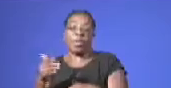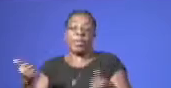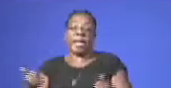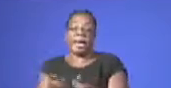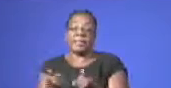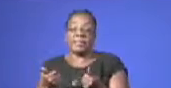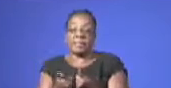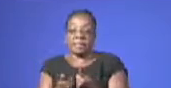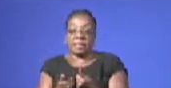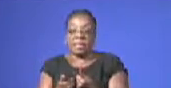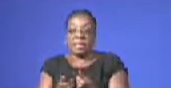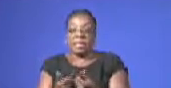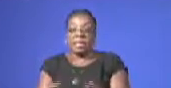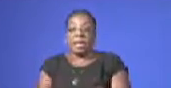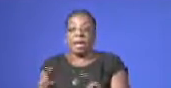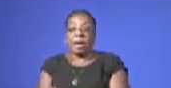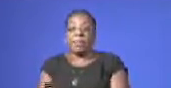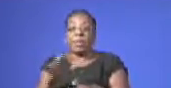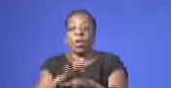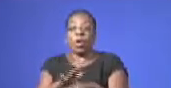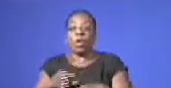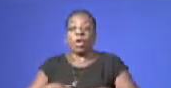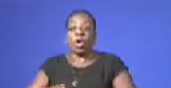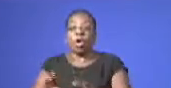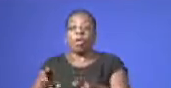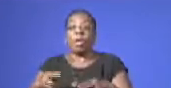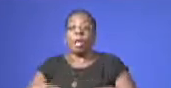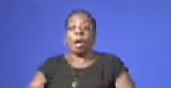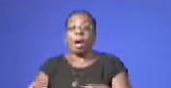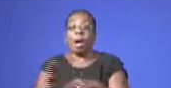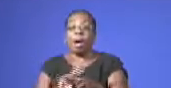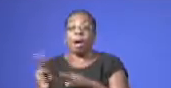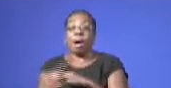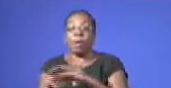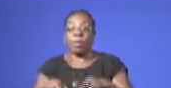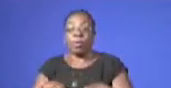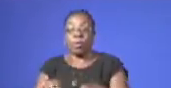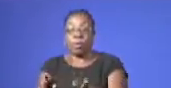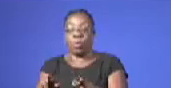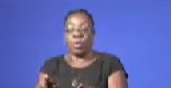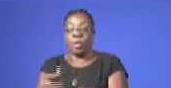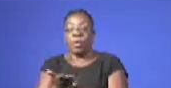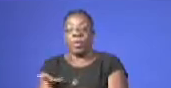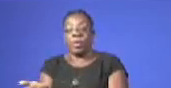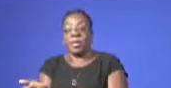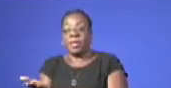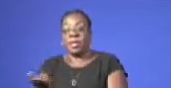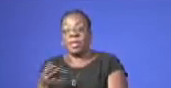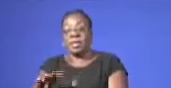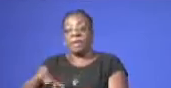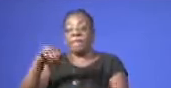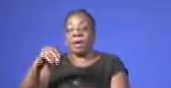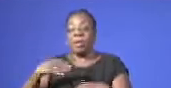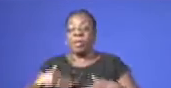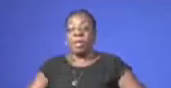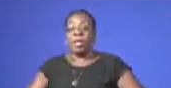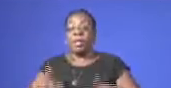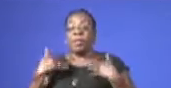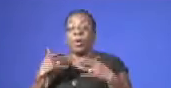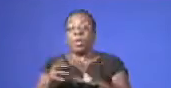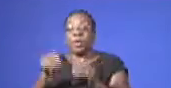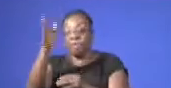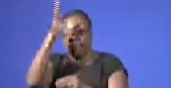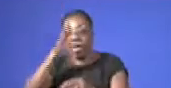accident that occurred on Coral Harbor Road. On their arrival, they met the body of a male lying on the